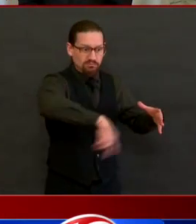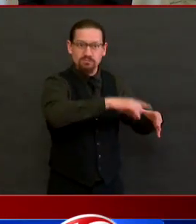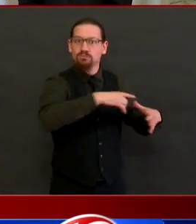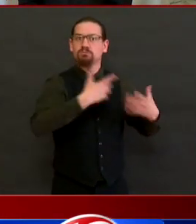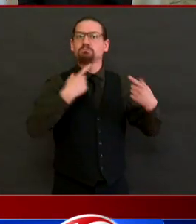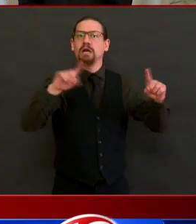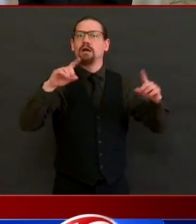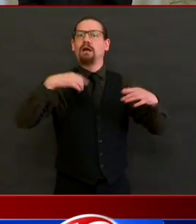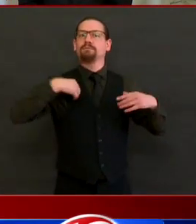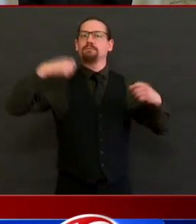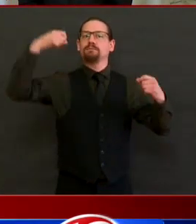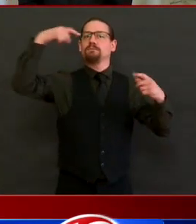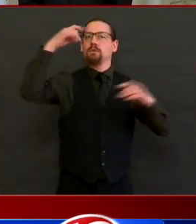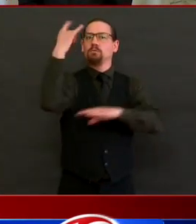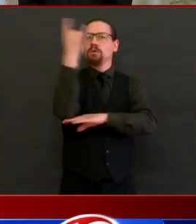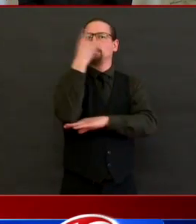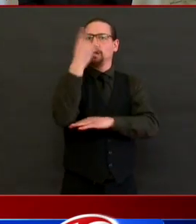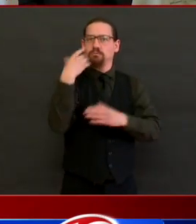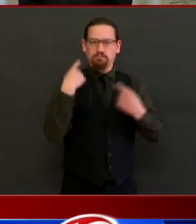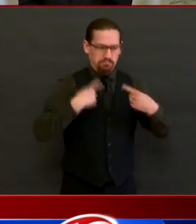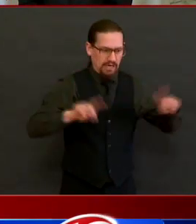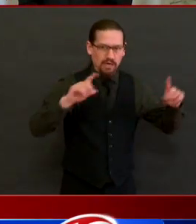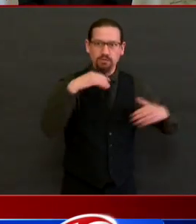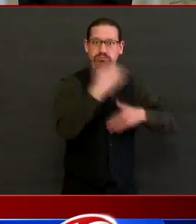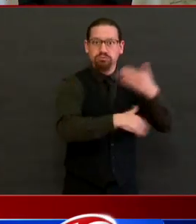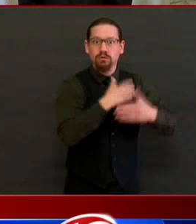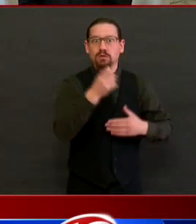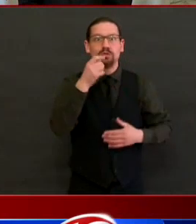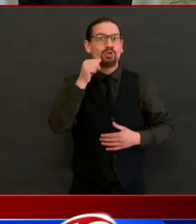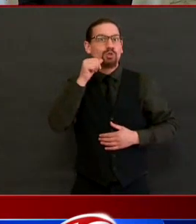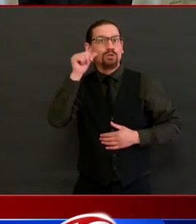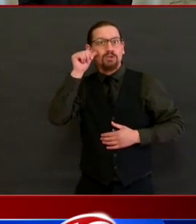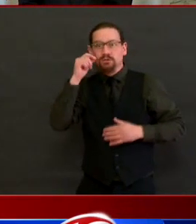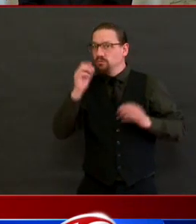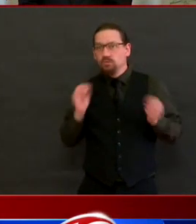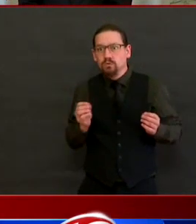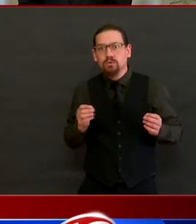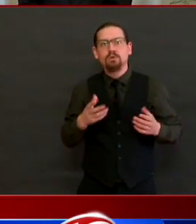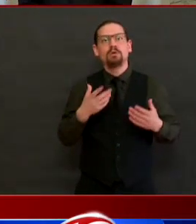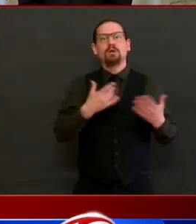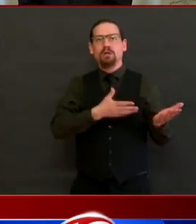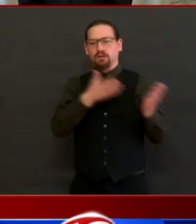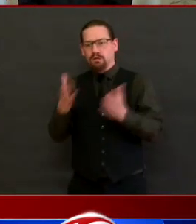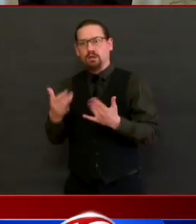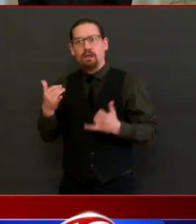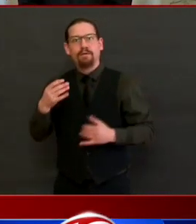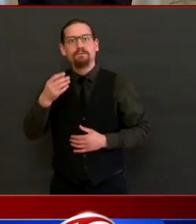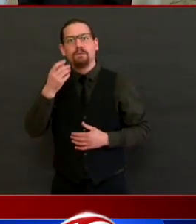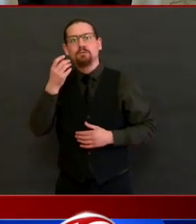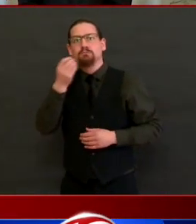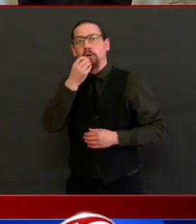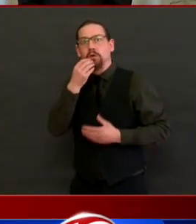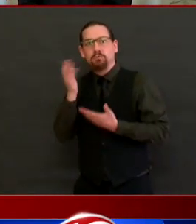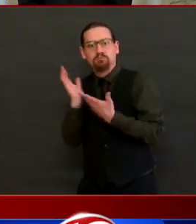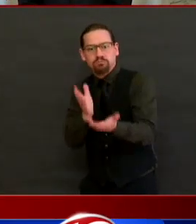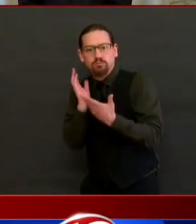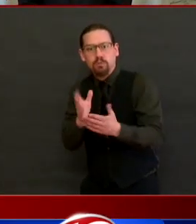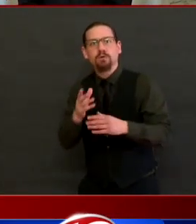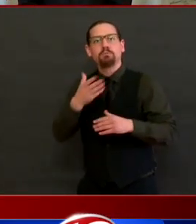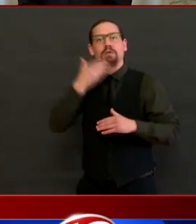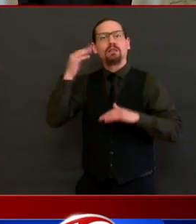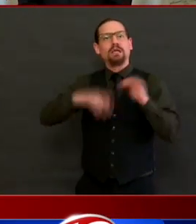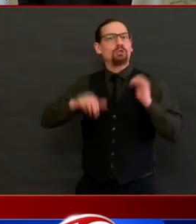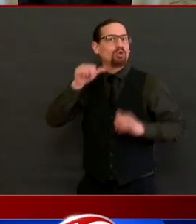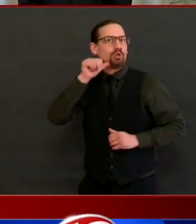with the virus, we're reaching them more today than yesterday, and we're going to stay at it. So to that end, for those people